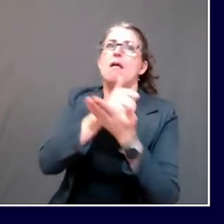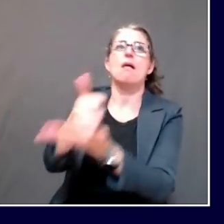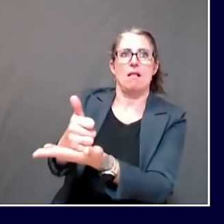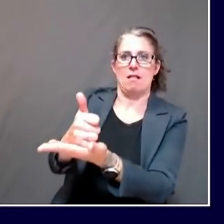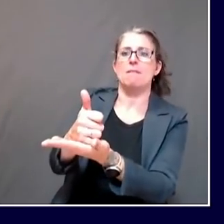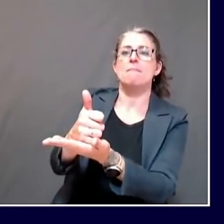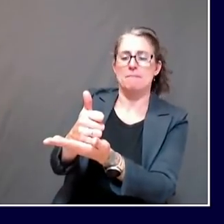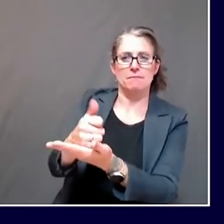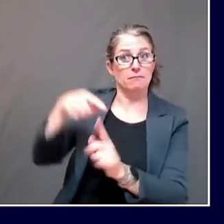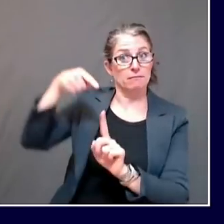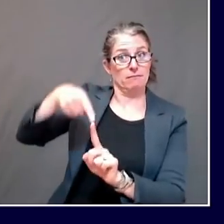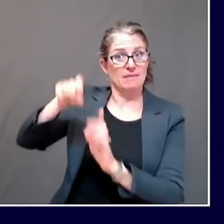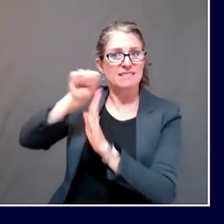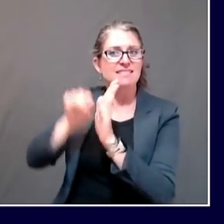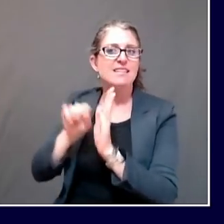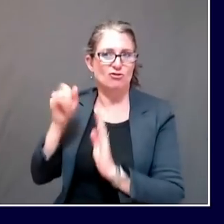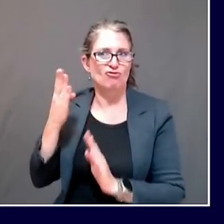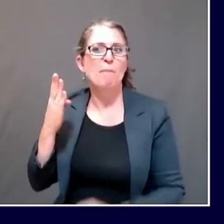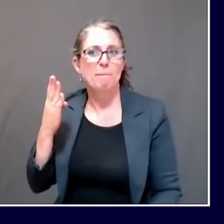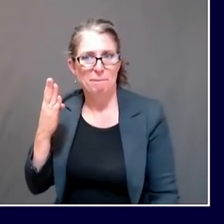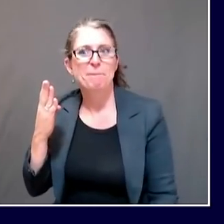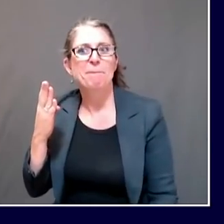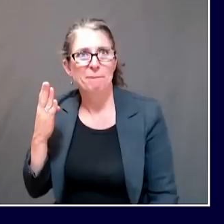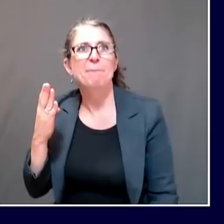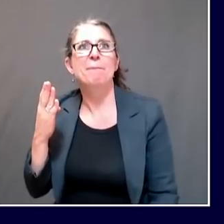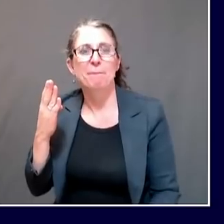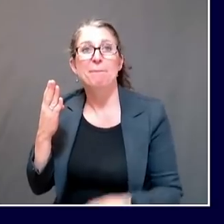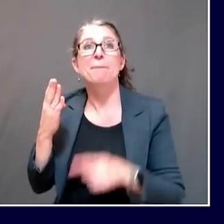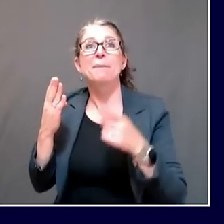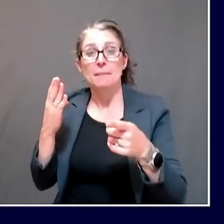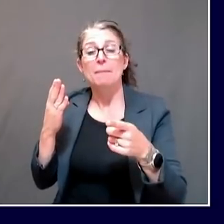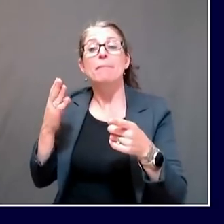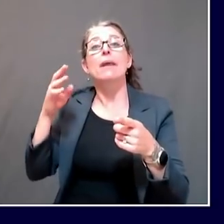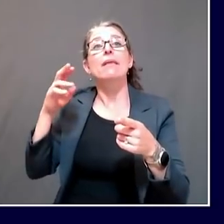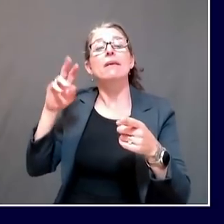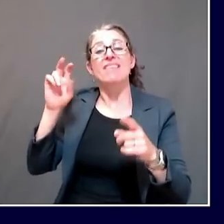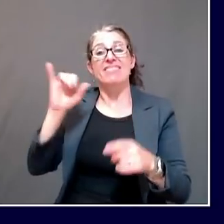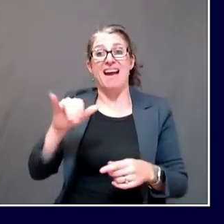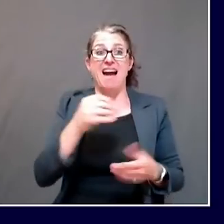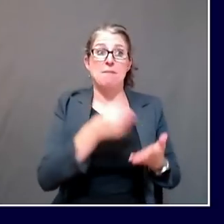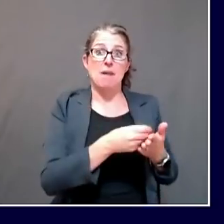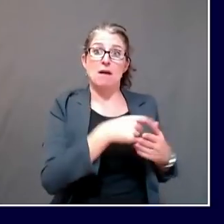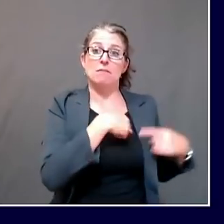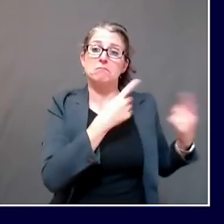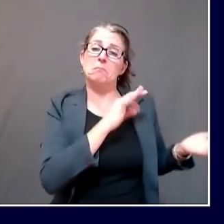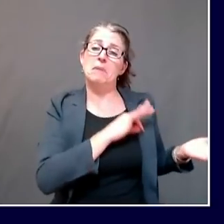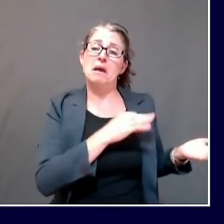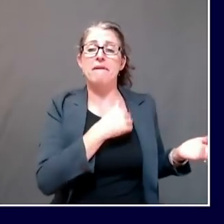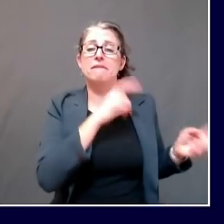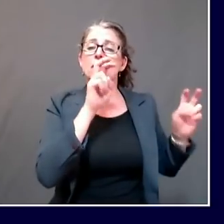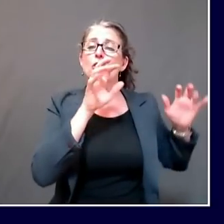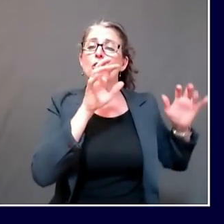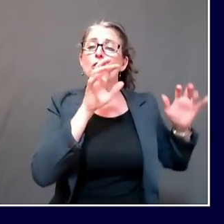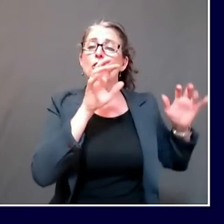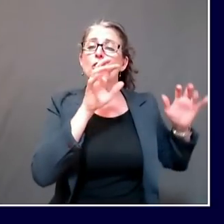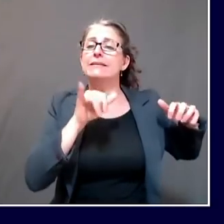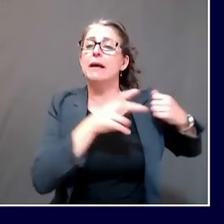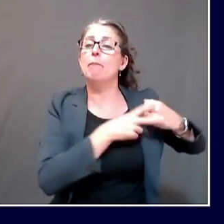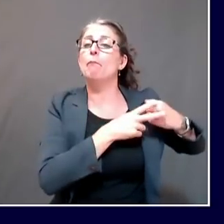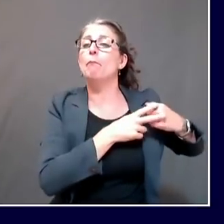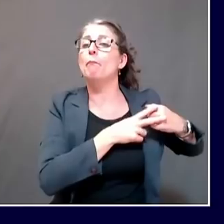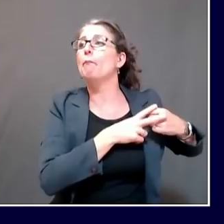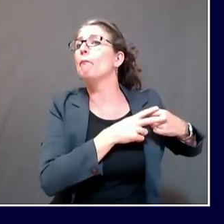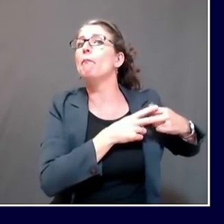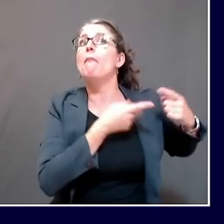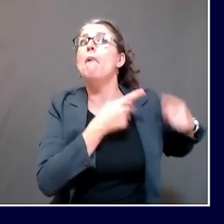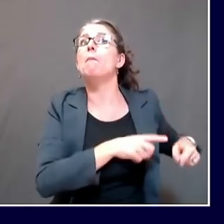It still stands at $258.9 million, an increase of more than $50 million since